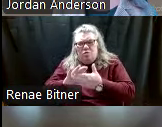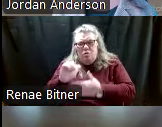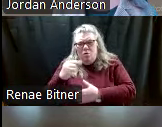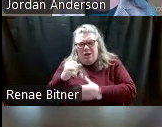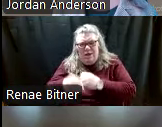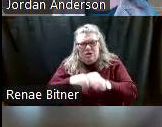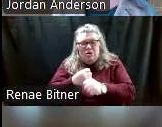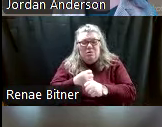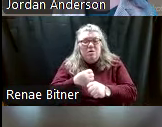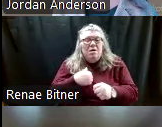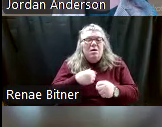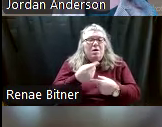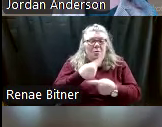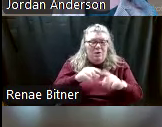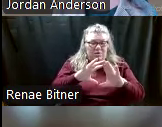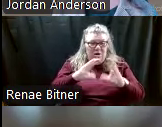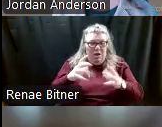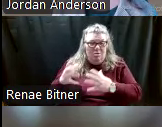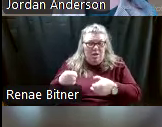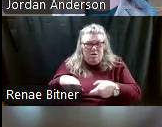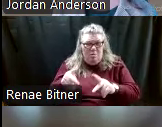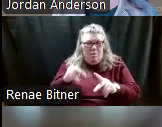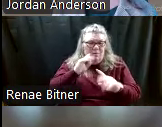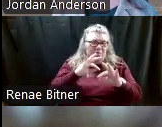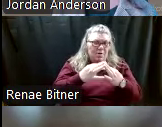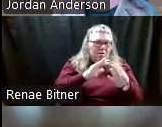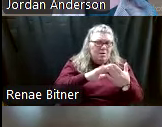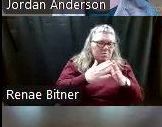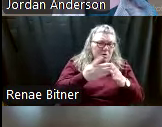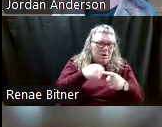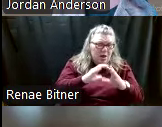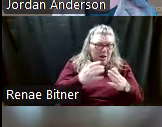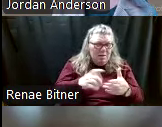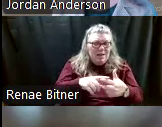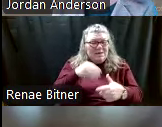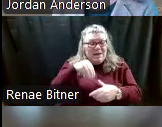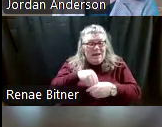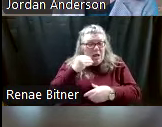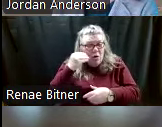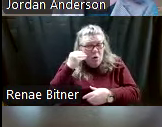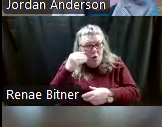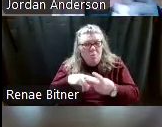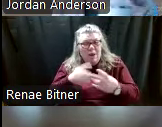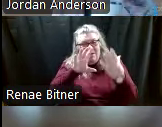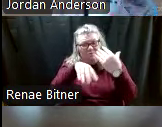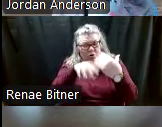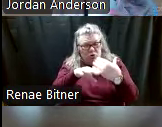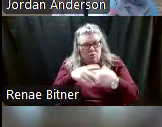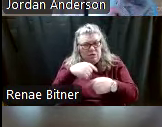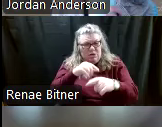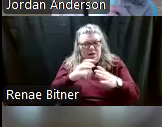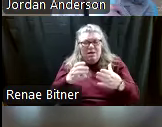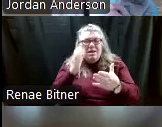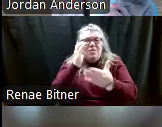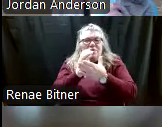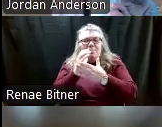have sign class opportunities for families, either community sign class, we do in-home and virtual. The picture of